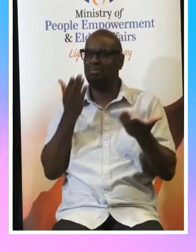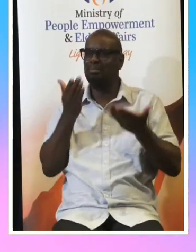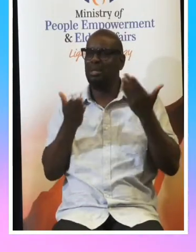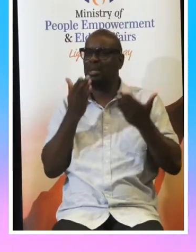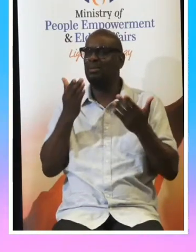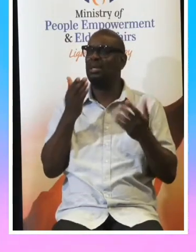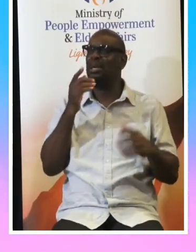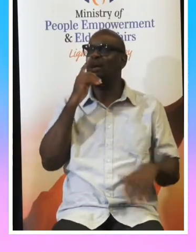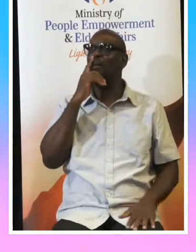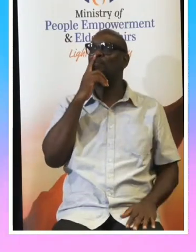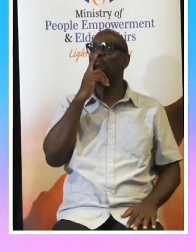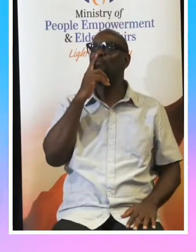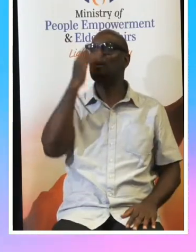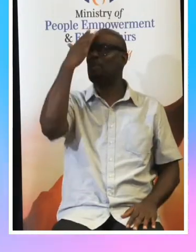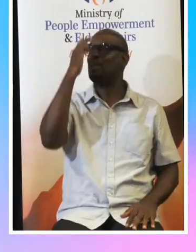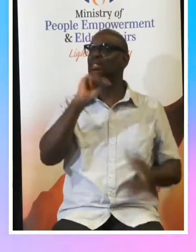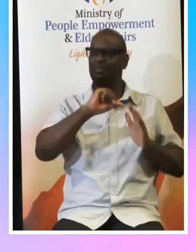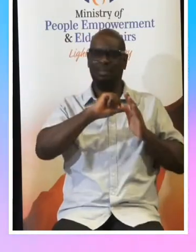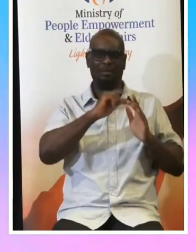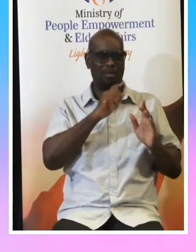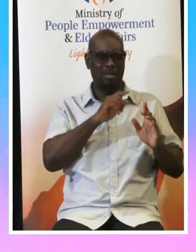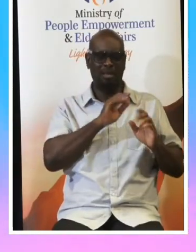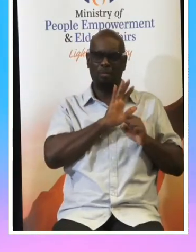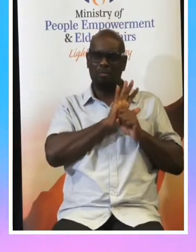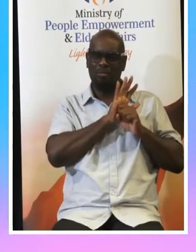the late Bonita Phillips, who